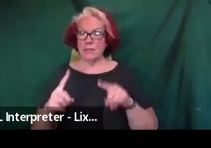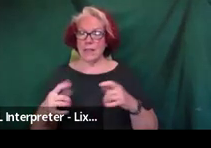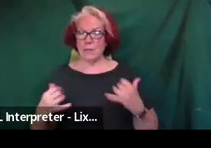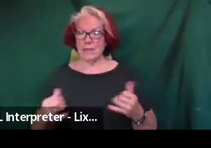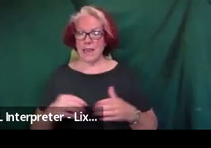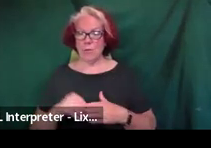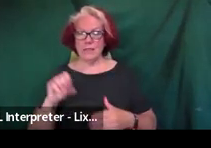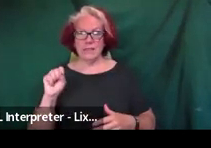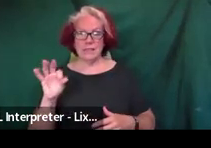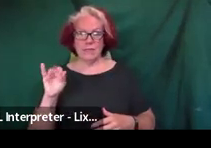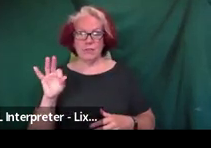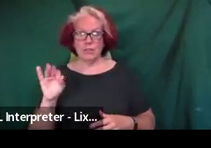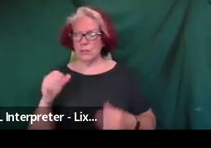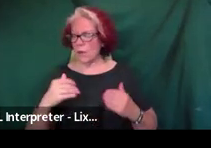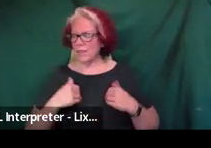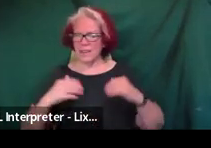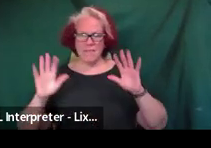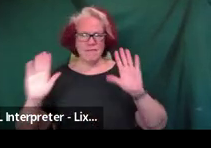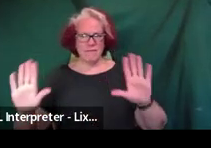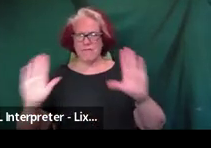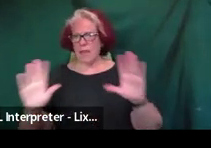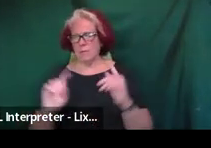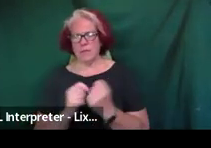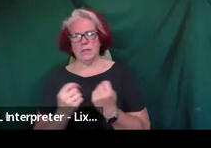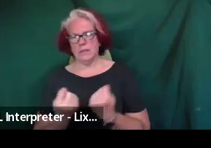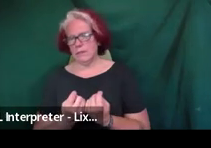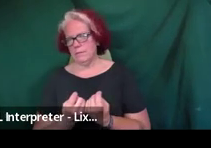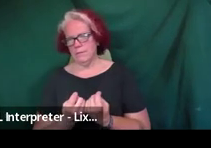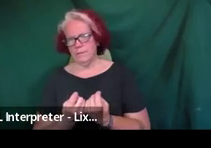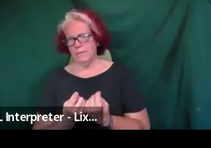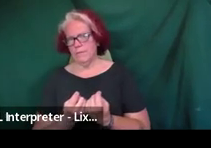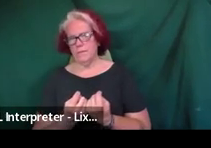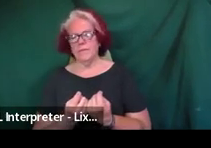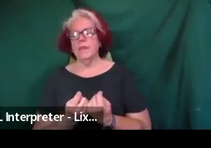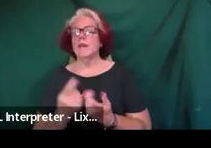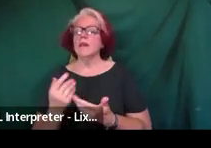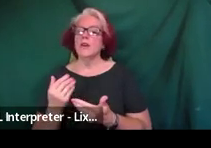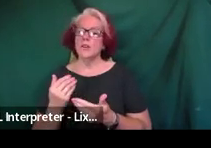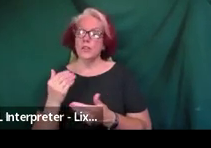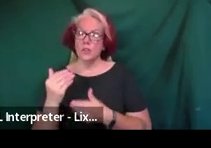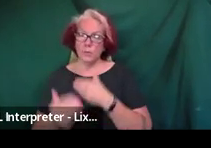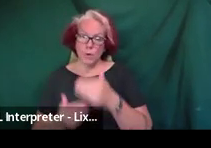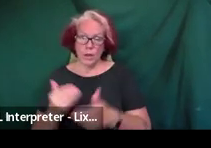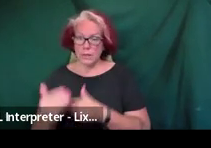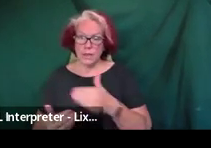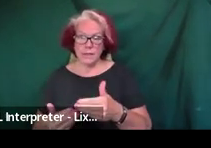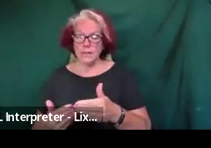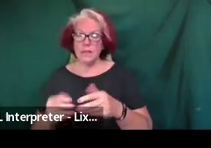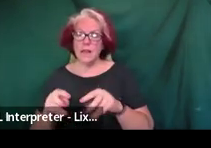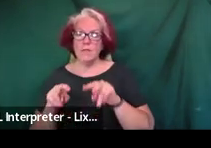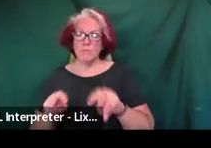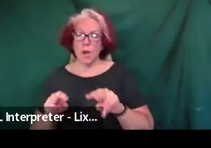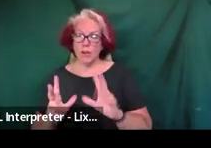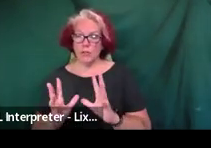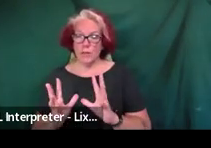San Francisco, I think they have a fabulous team. The process that is in place, monitoring the meetings that